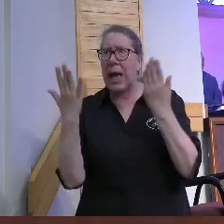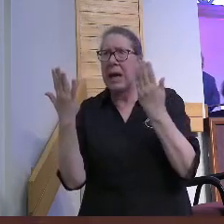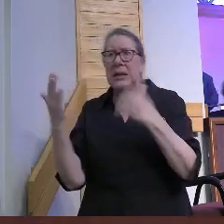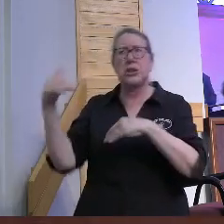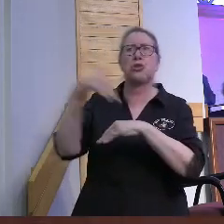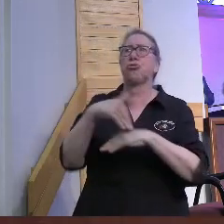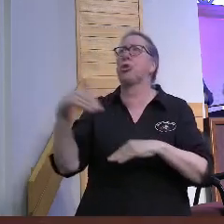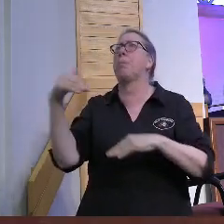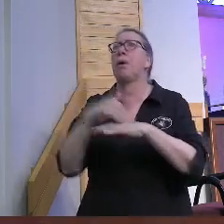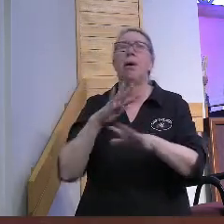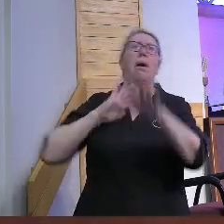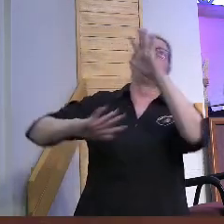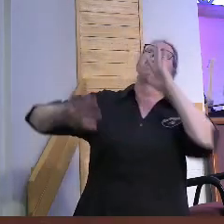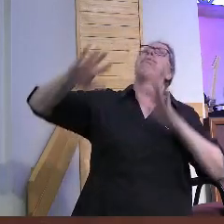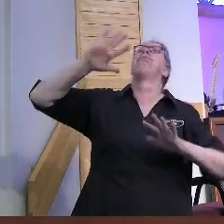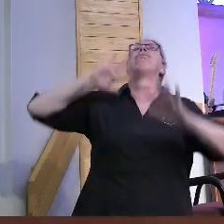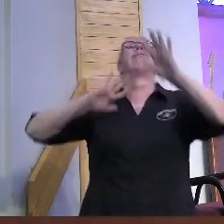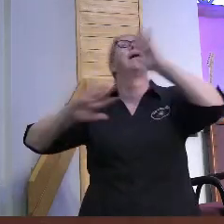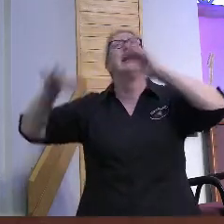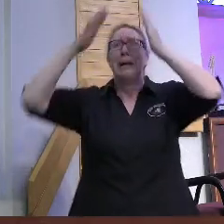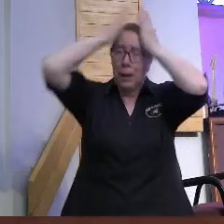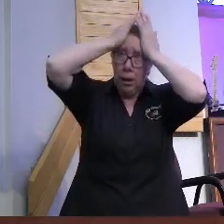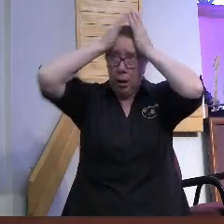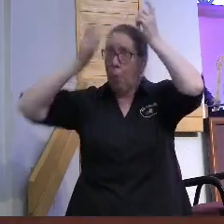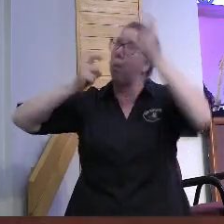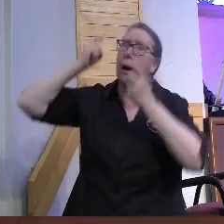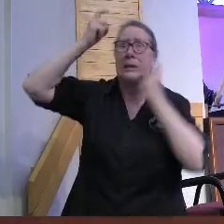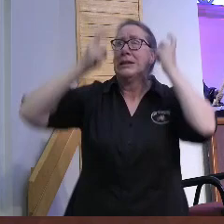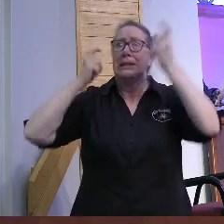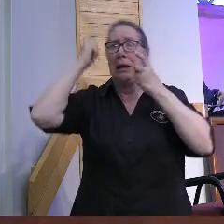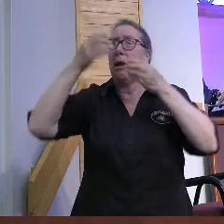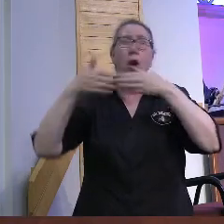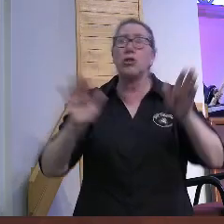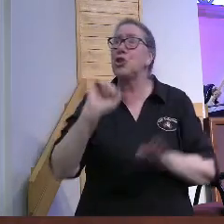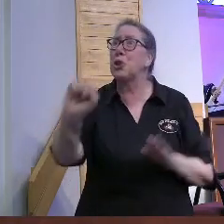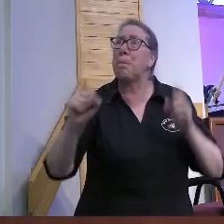Every day is full of trouble and worry. You're so worried. You've lost your peace.